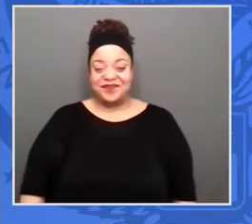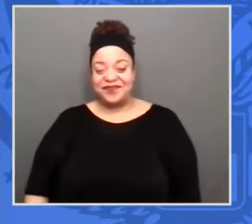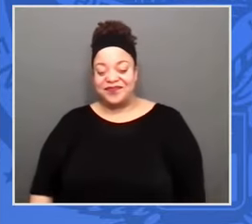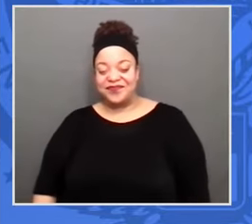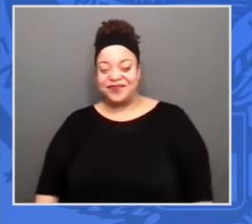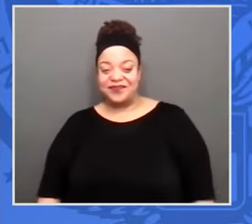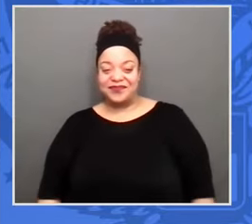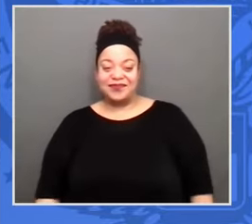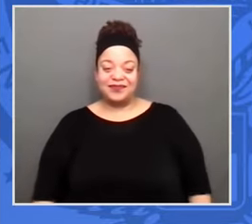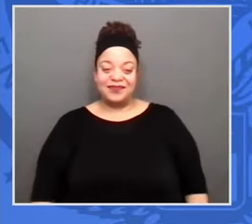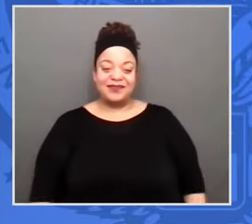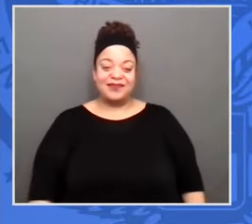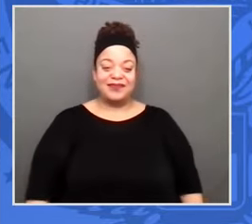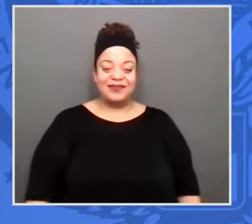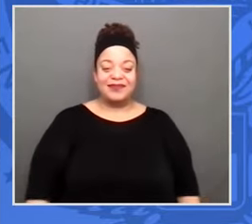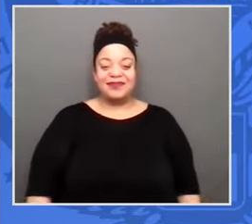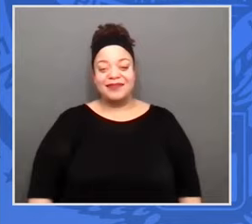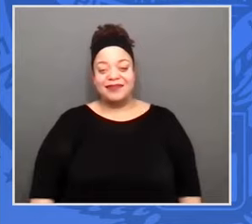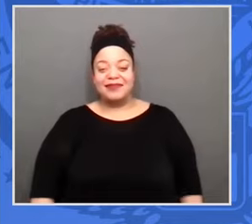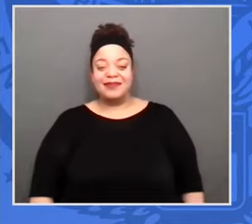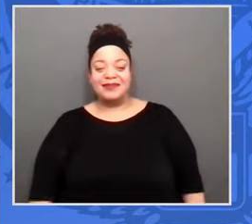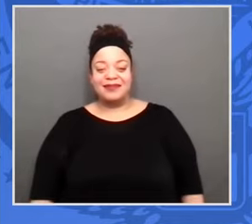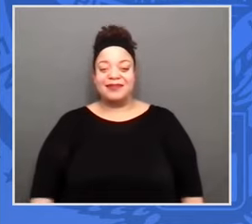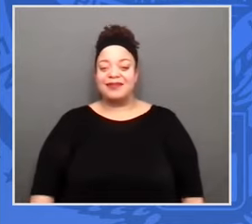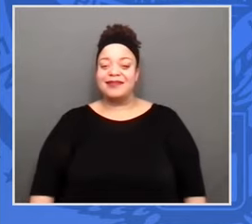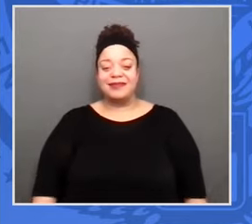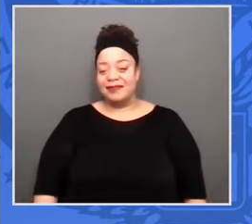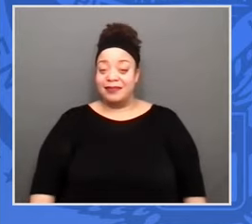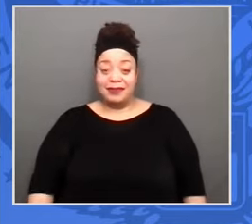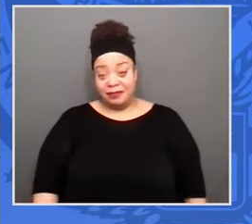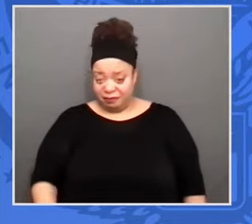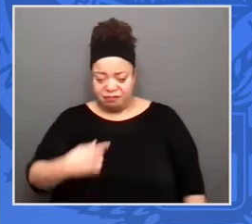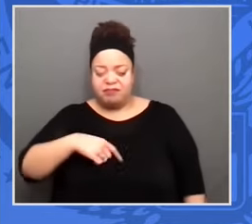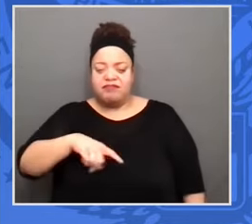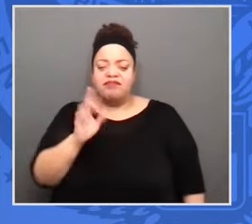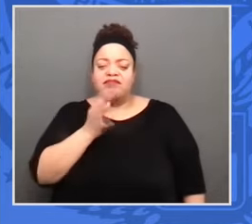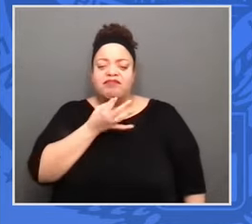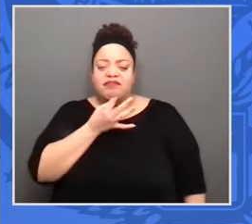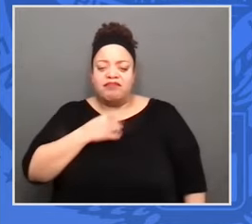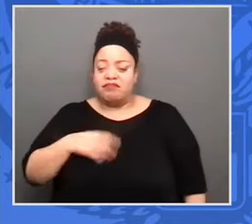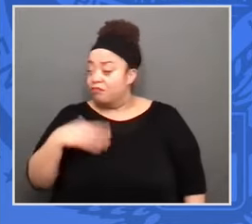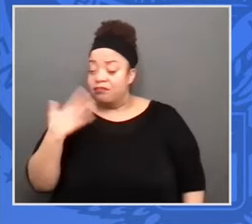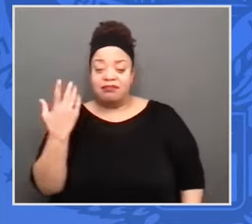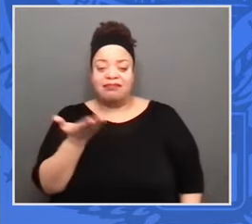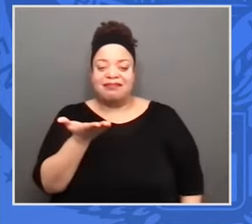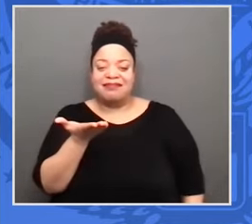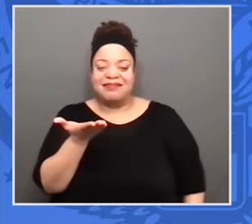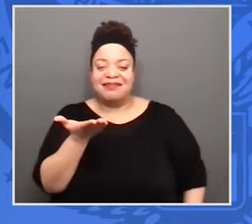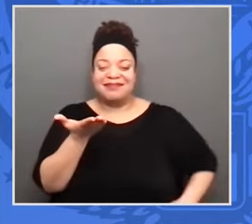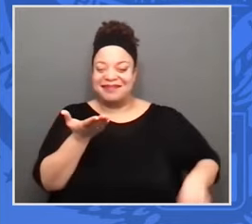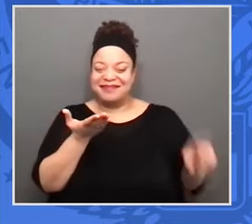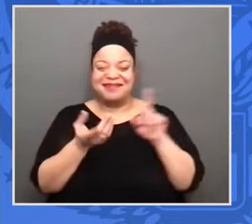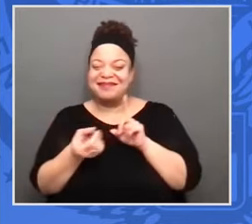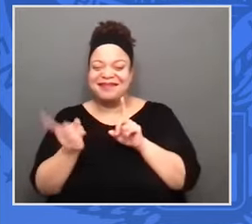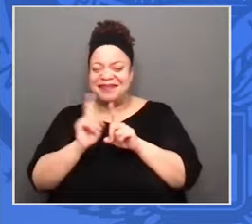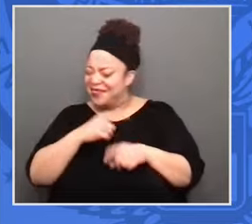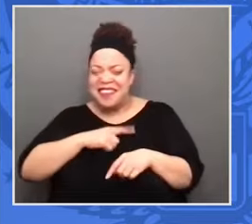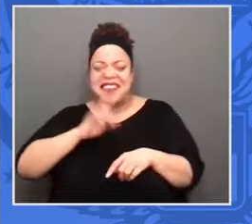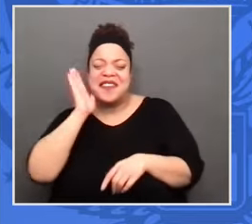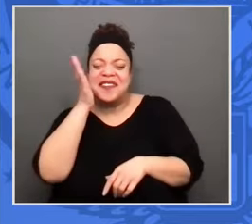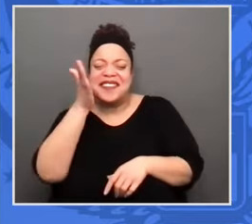Yeah, well, I will provide for you. Oh, and I'll stand by your side.